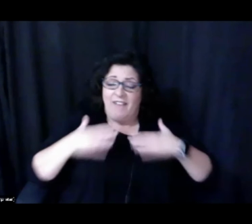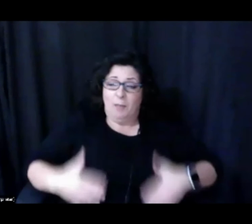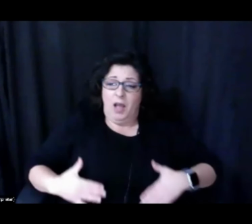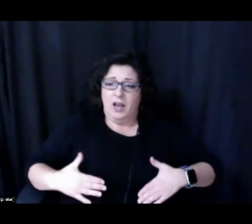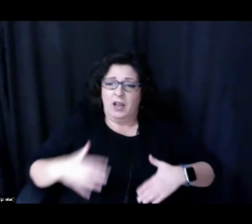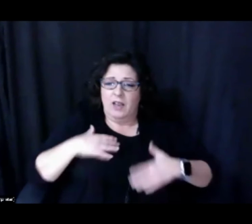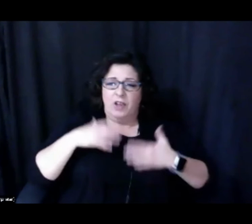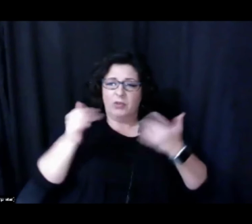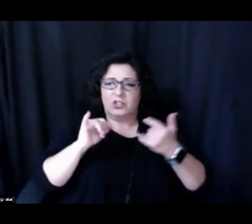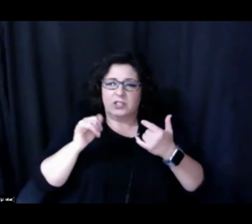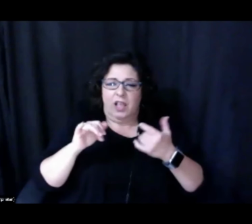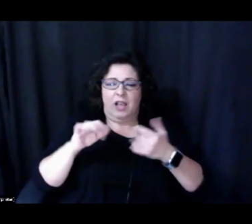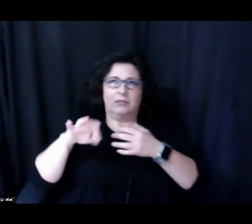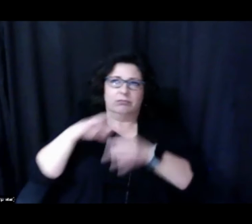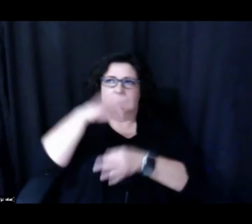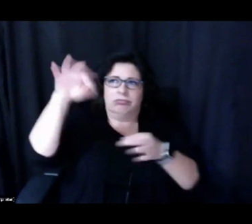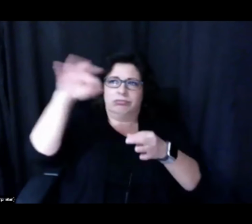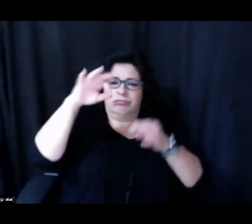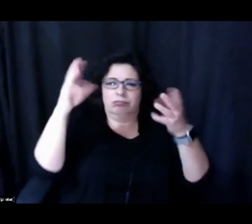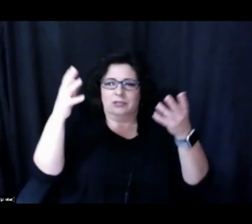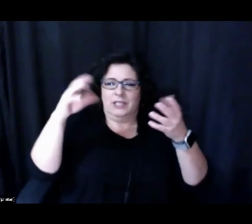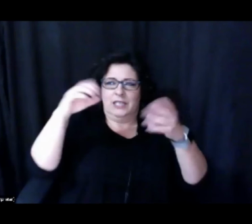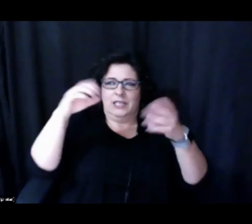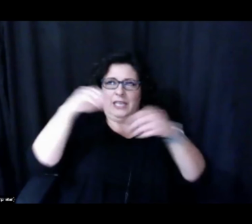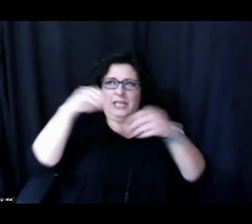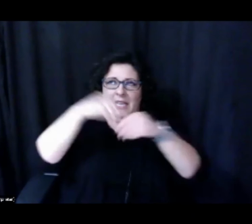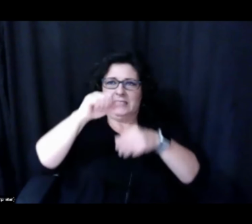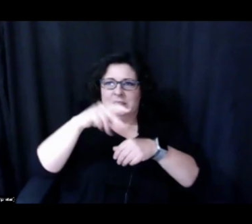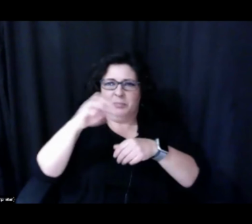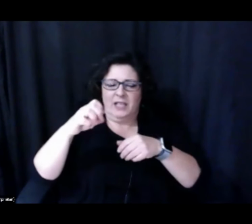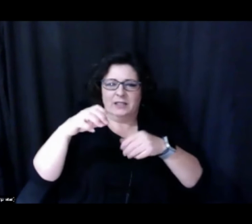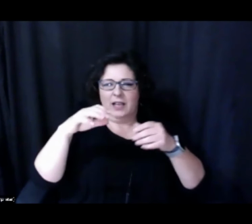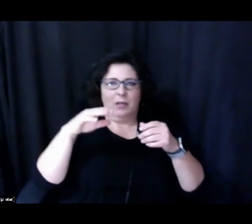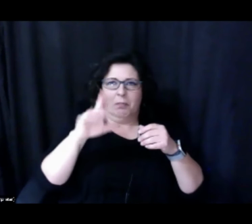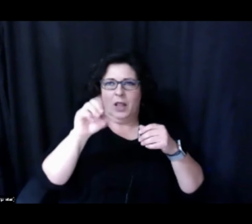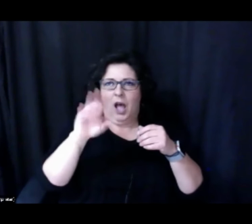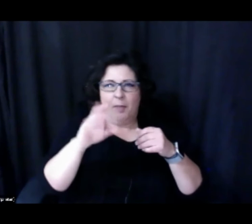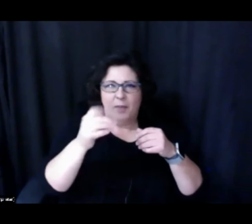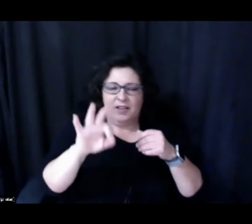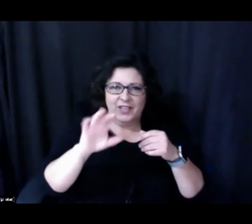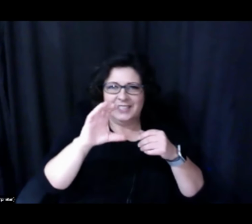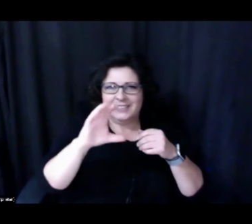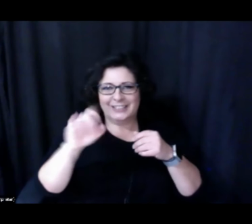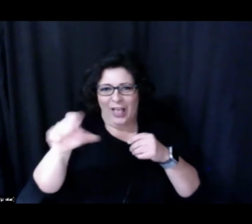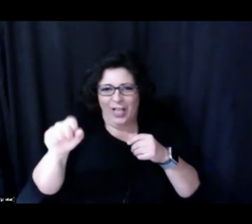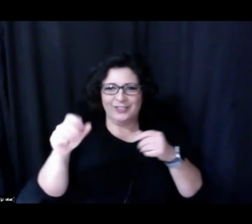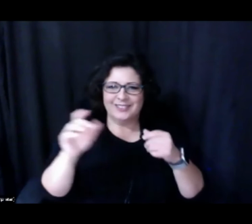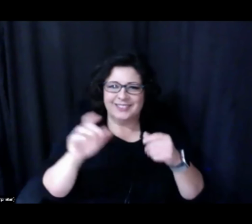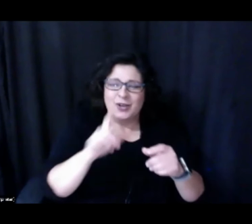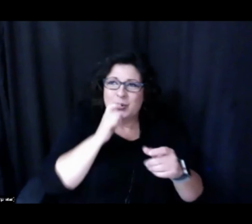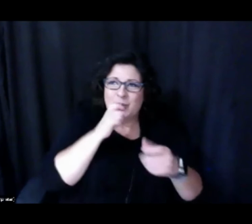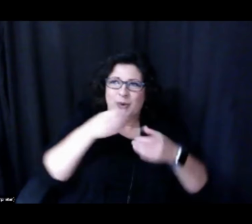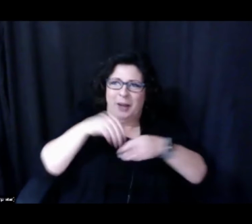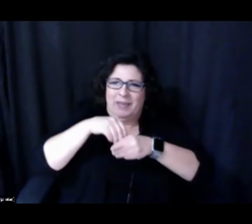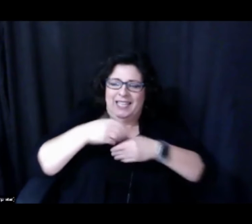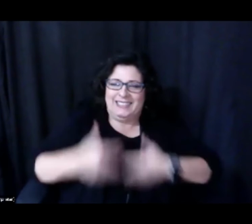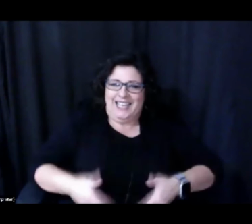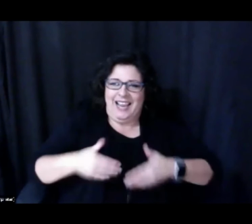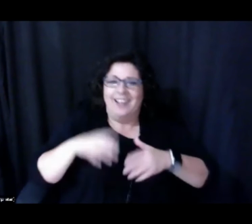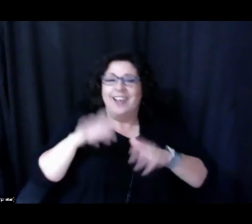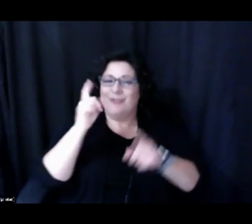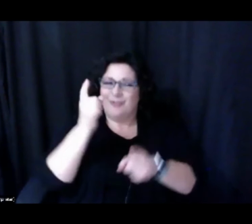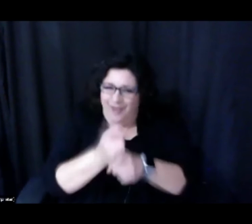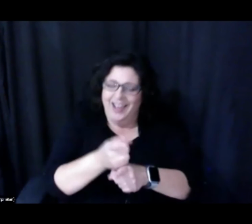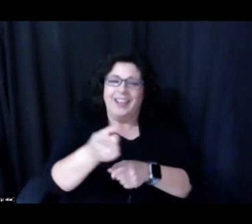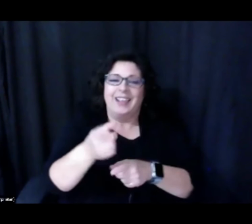floating meaninglessly in space as a weird blob of cells, like who would I be inside? Sounds lovely. Doesn't it sound incredible? I